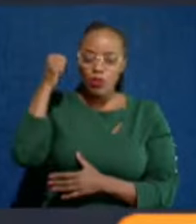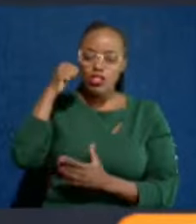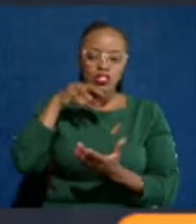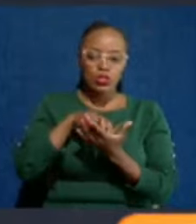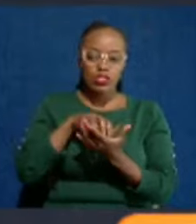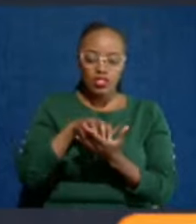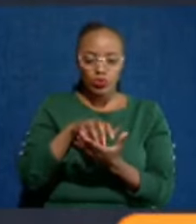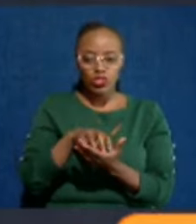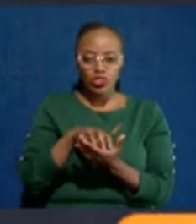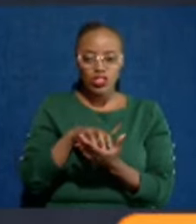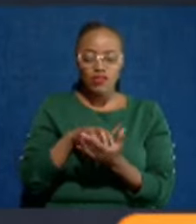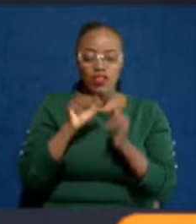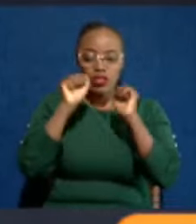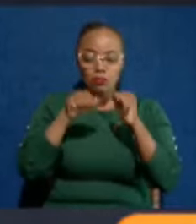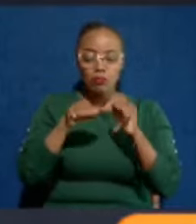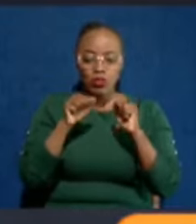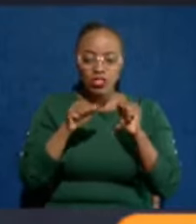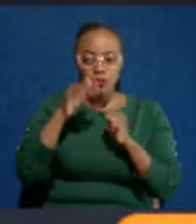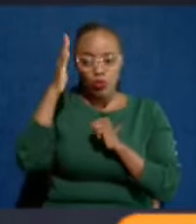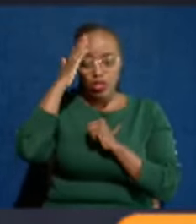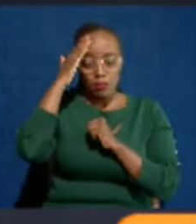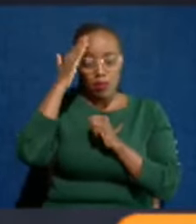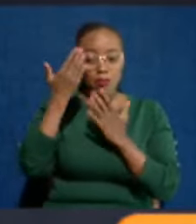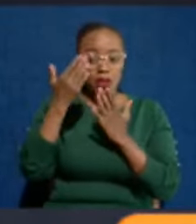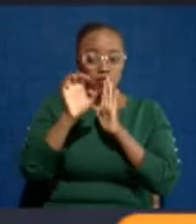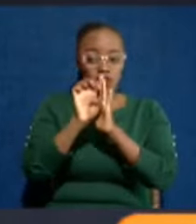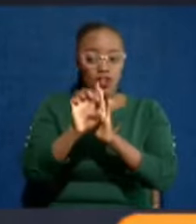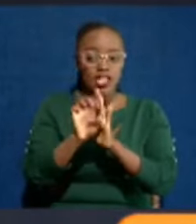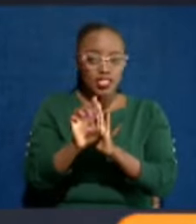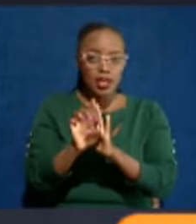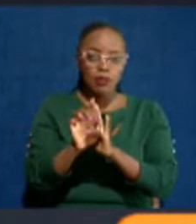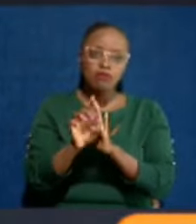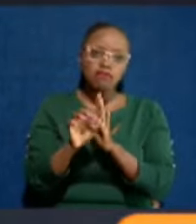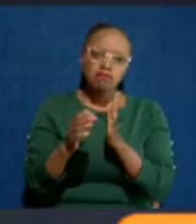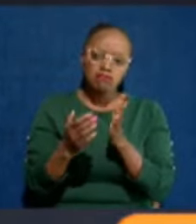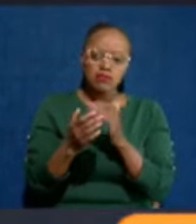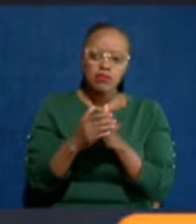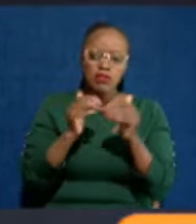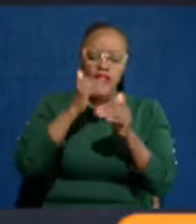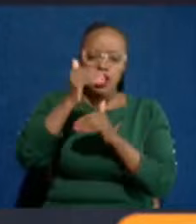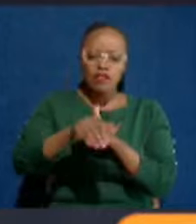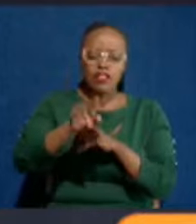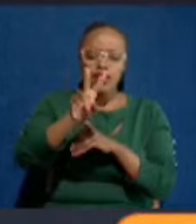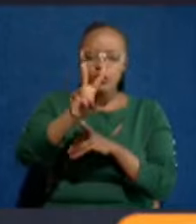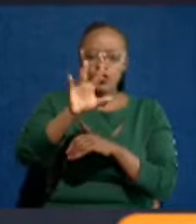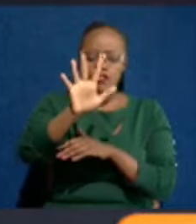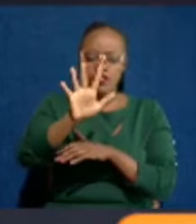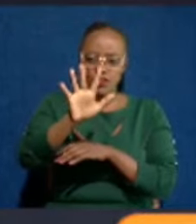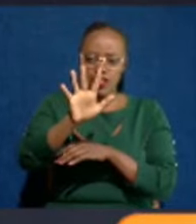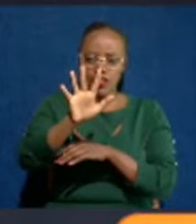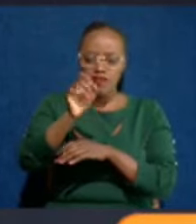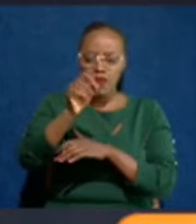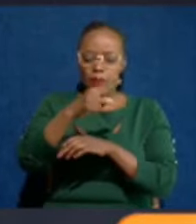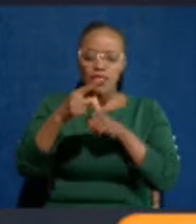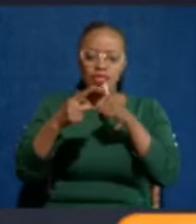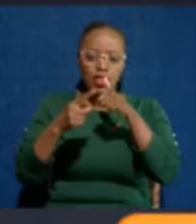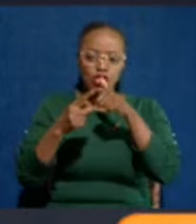situations. Can we also remember, for example, that after 25th of